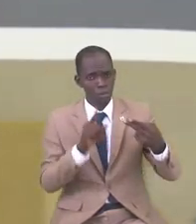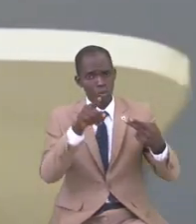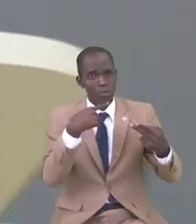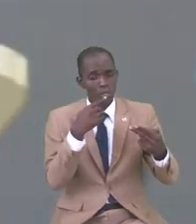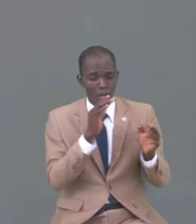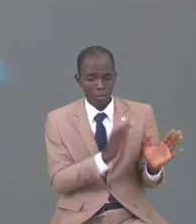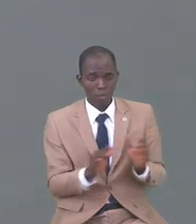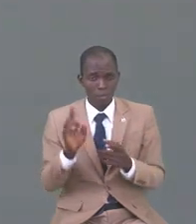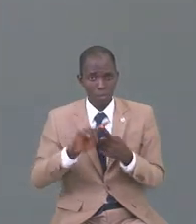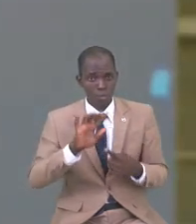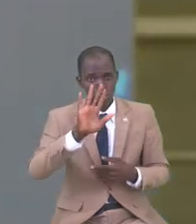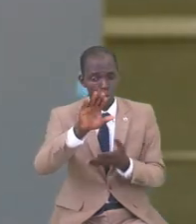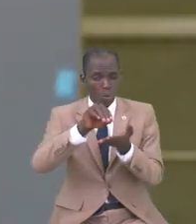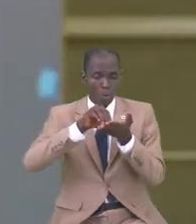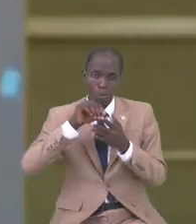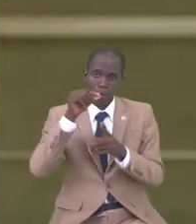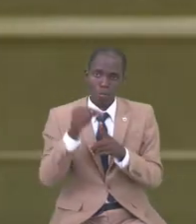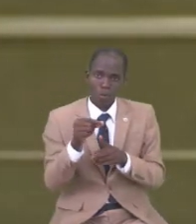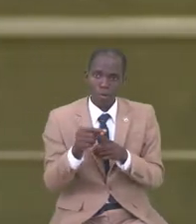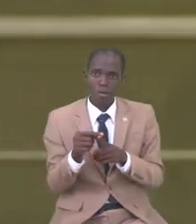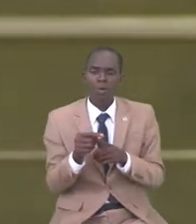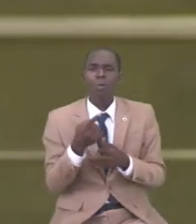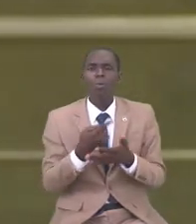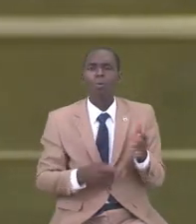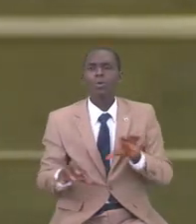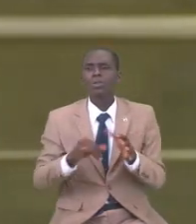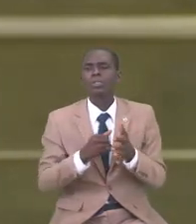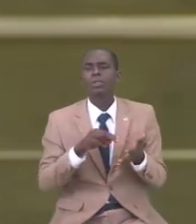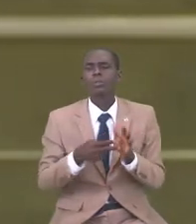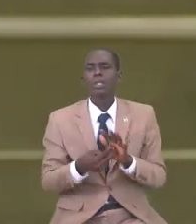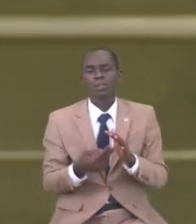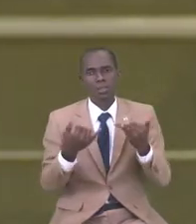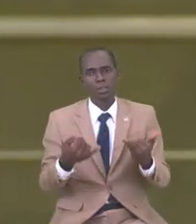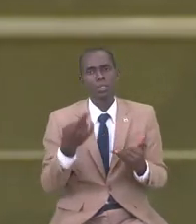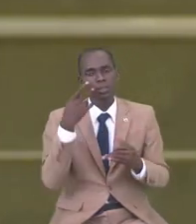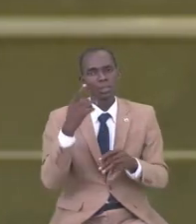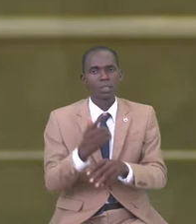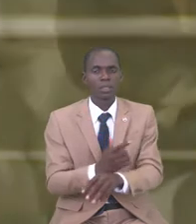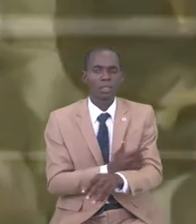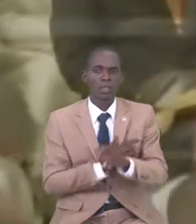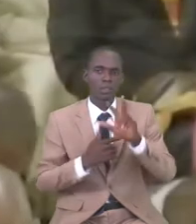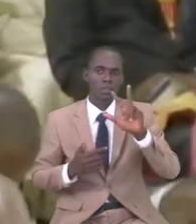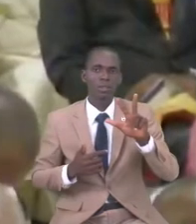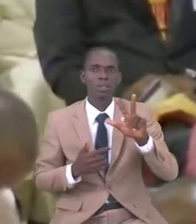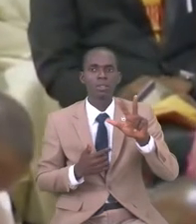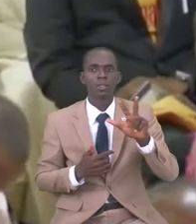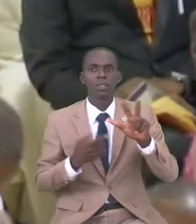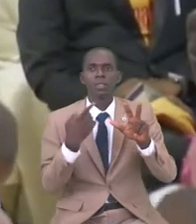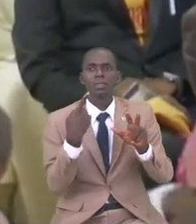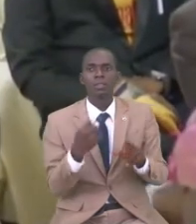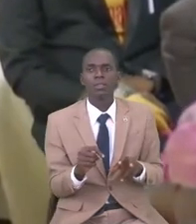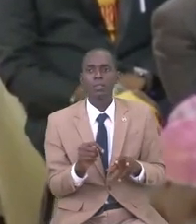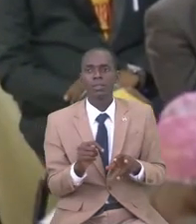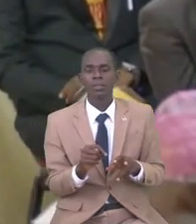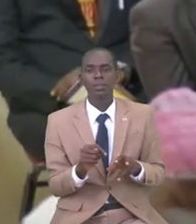according to your word. What do you mean by that? Number three here. Number three, the daring